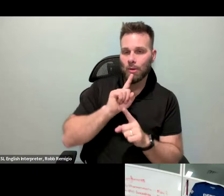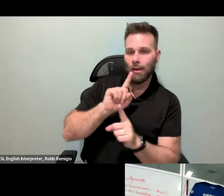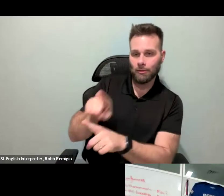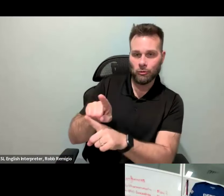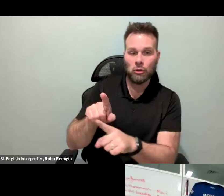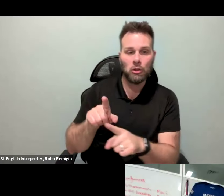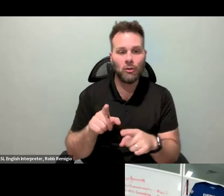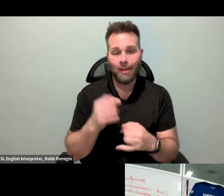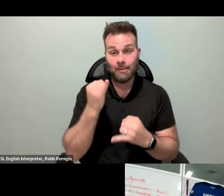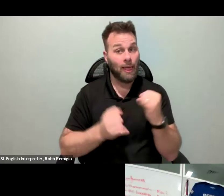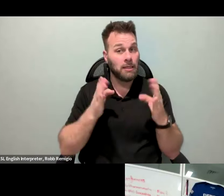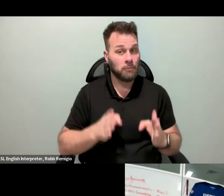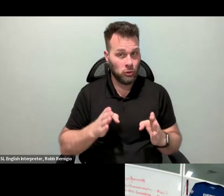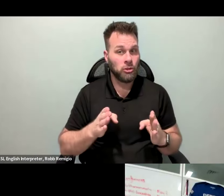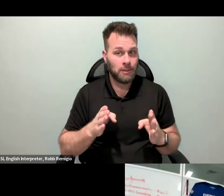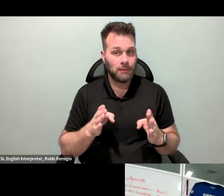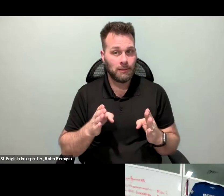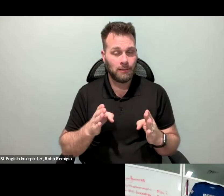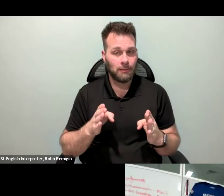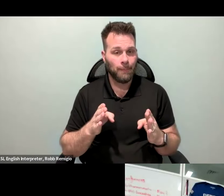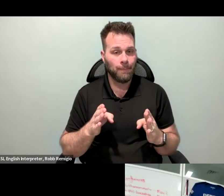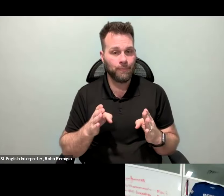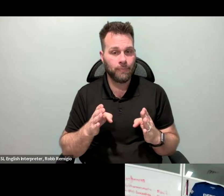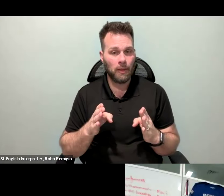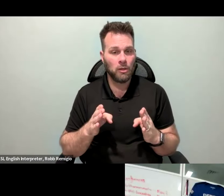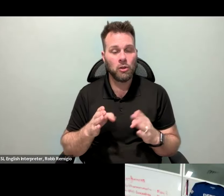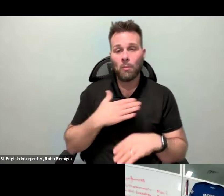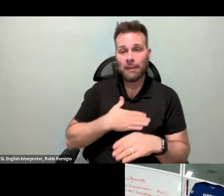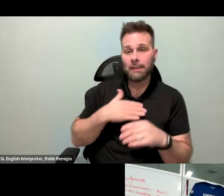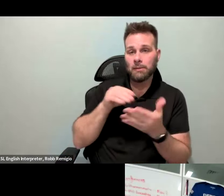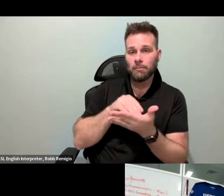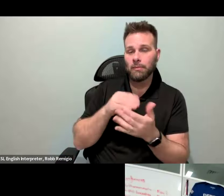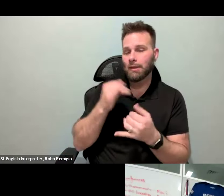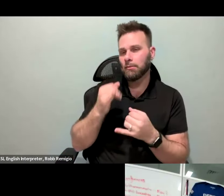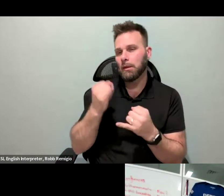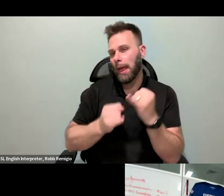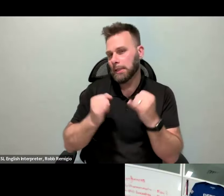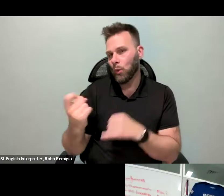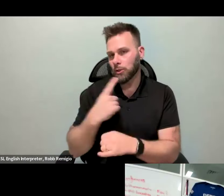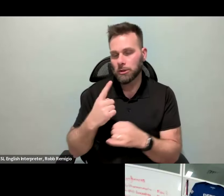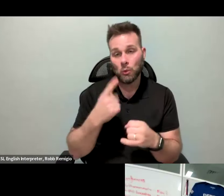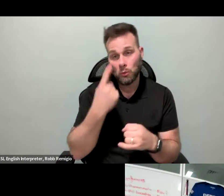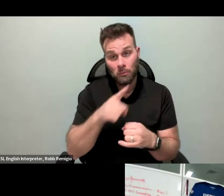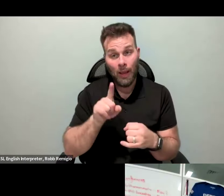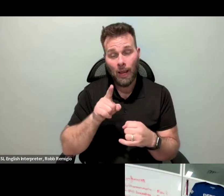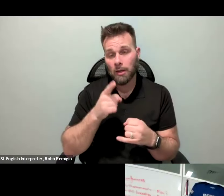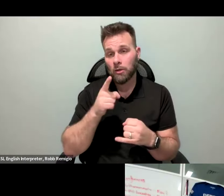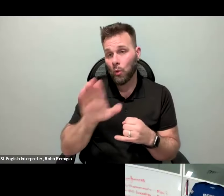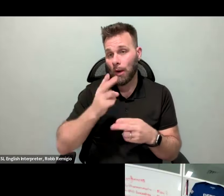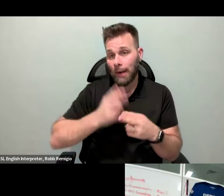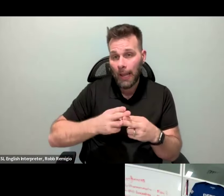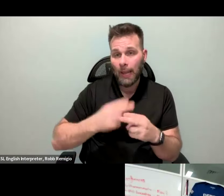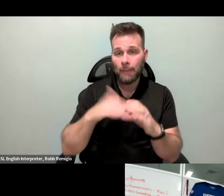interpreted the question from Spanish. Put your name and your question and your email in the chat, and we'll get an answer for you. Again, thank